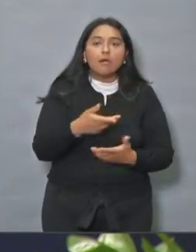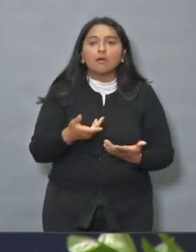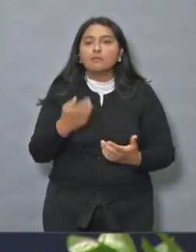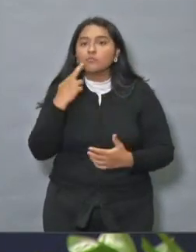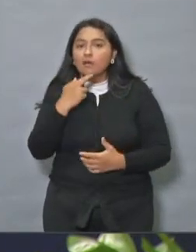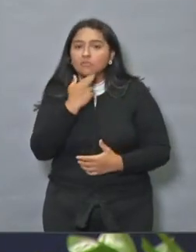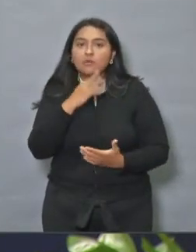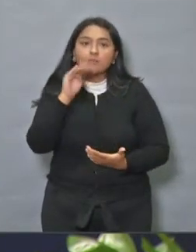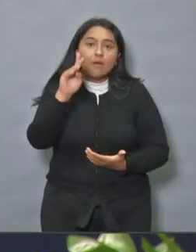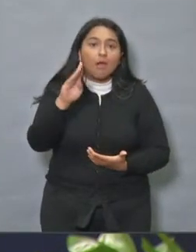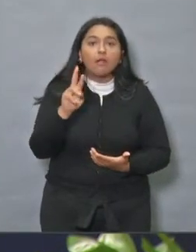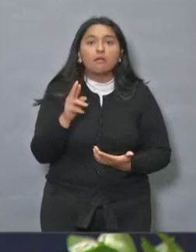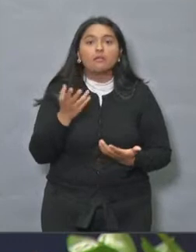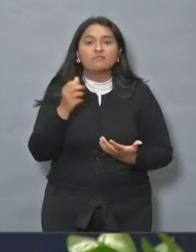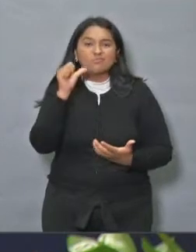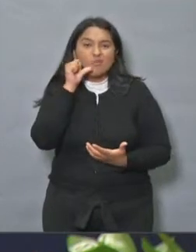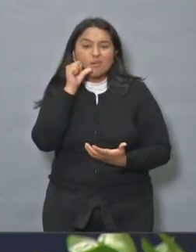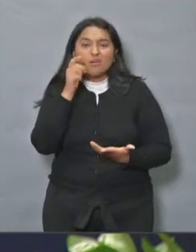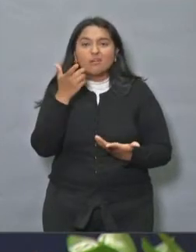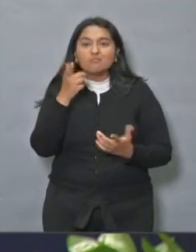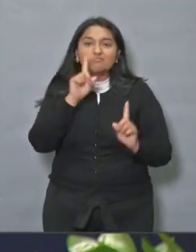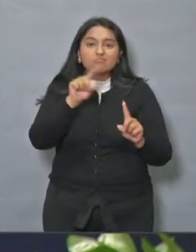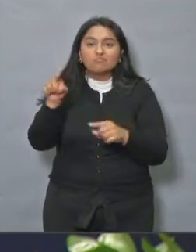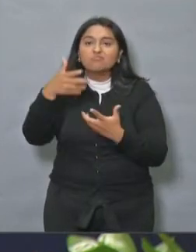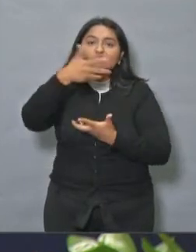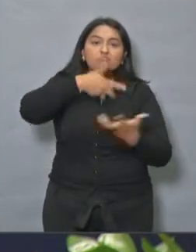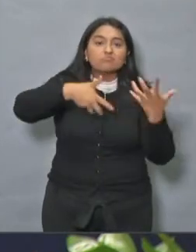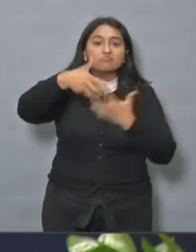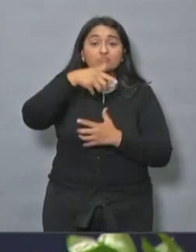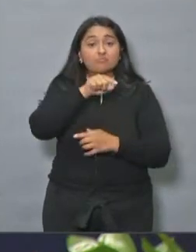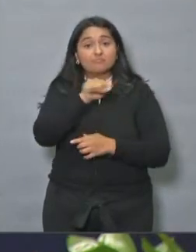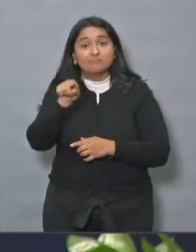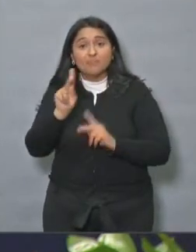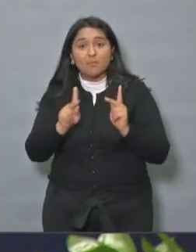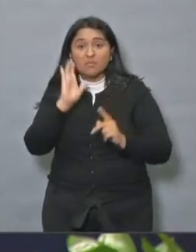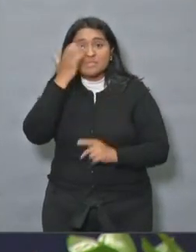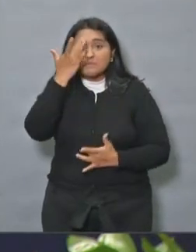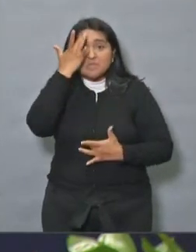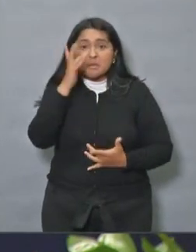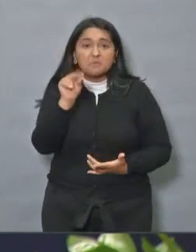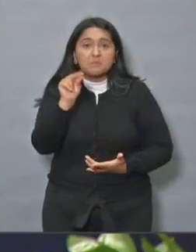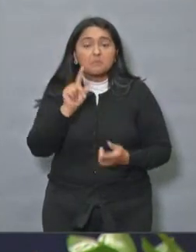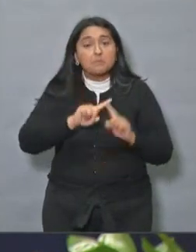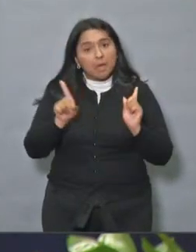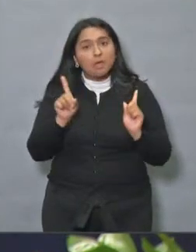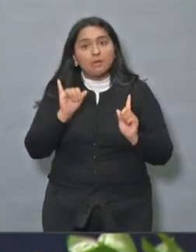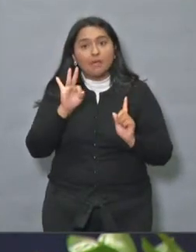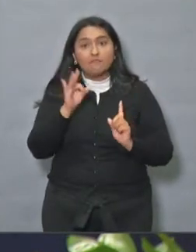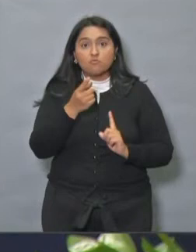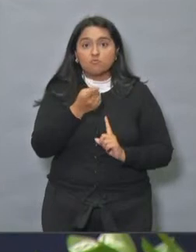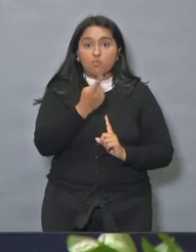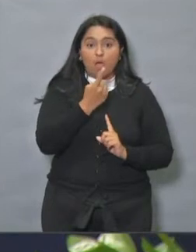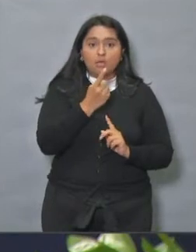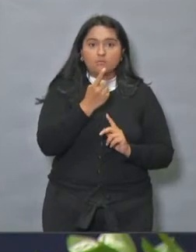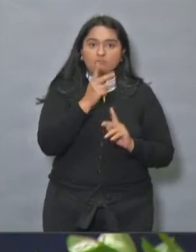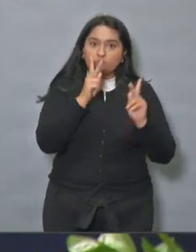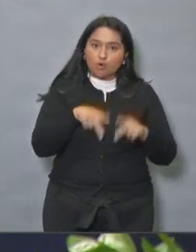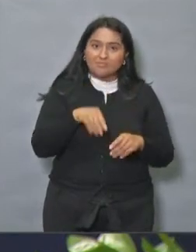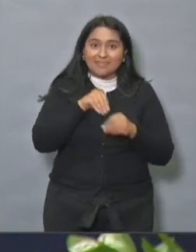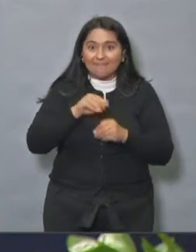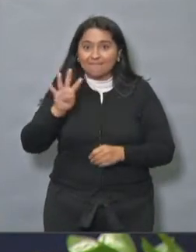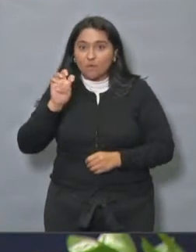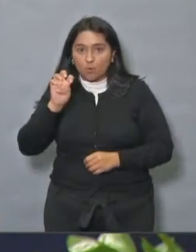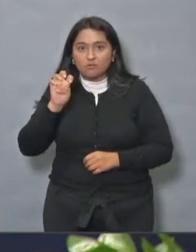anywhere you might go. These people might not look sick or seem sick in any way. If 1 in 400 people are infected and